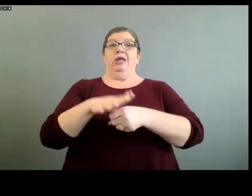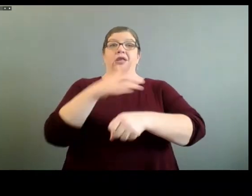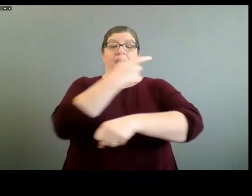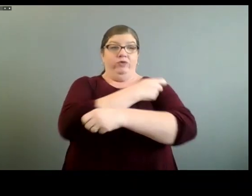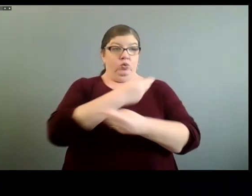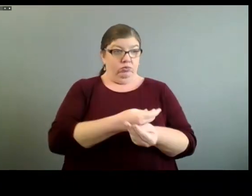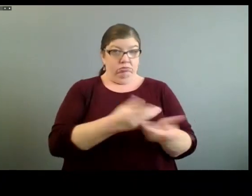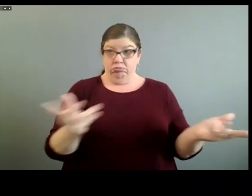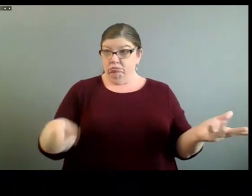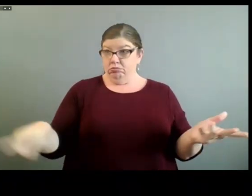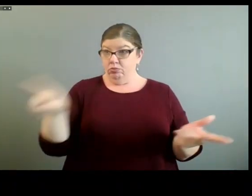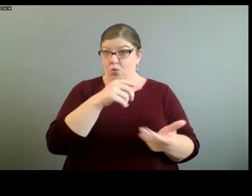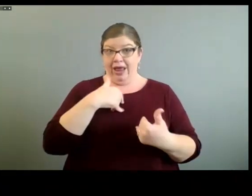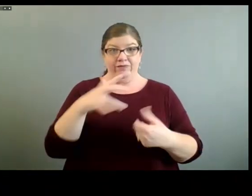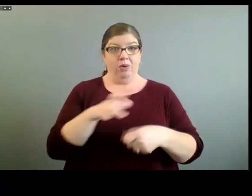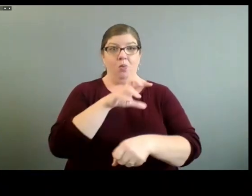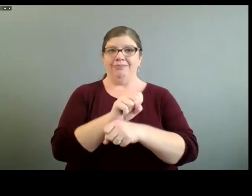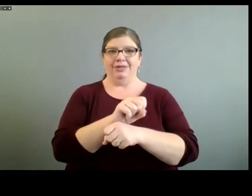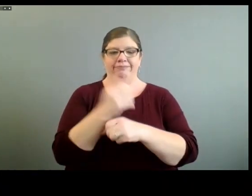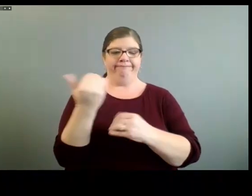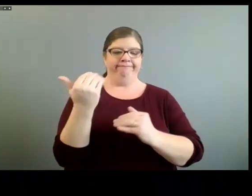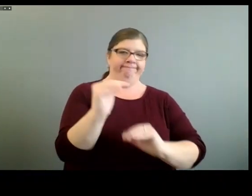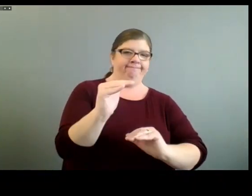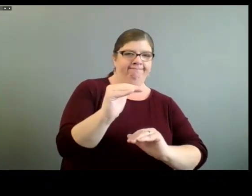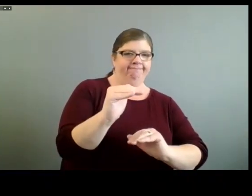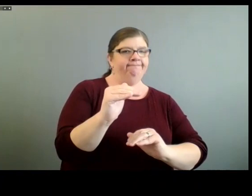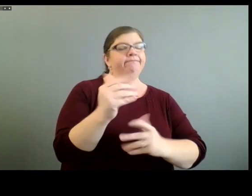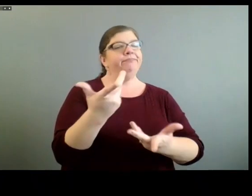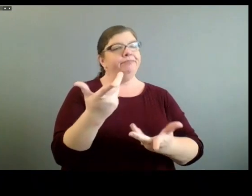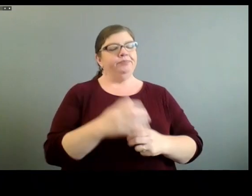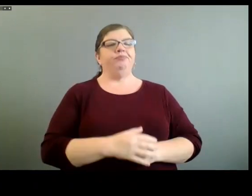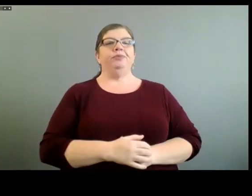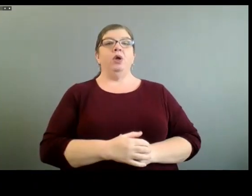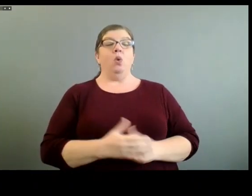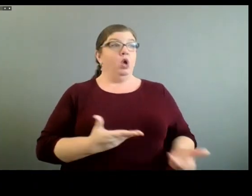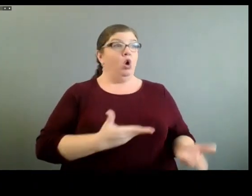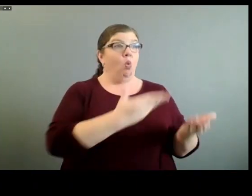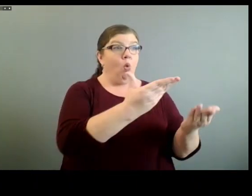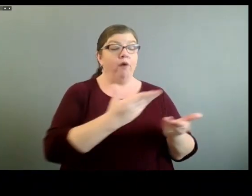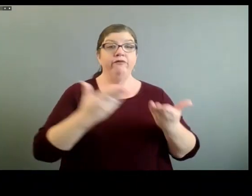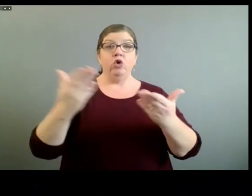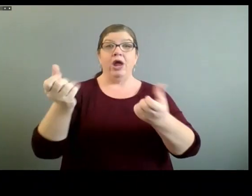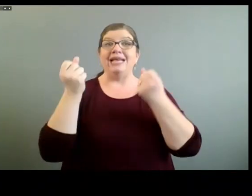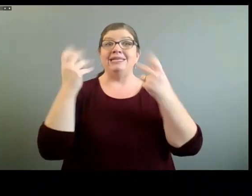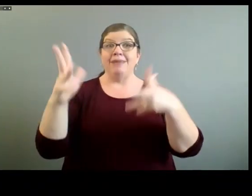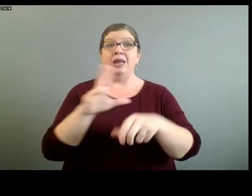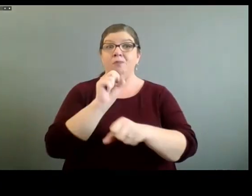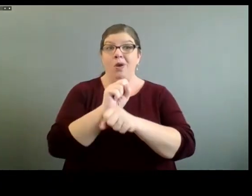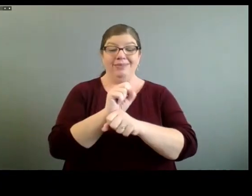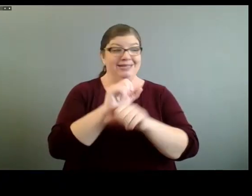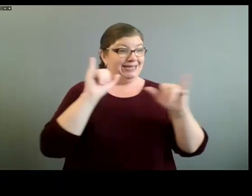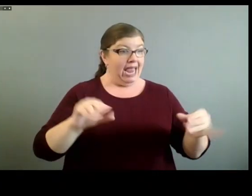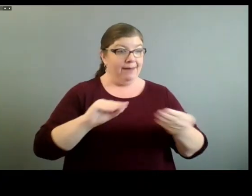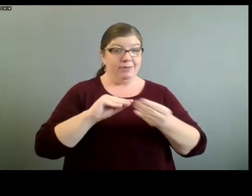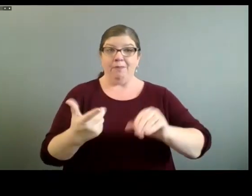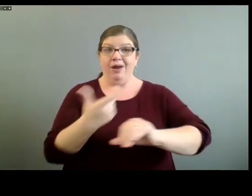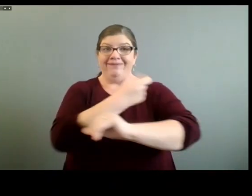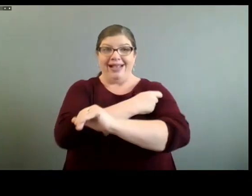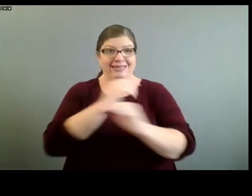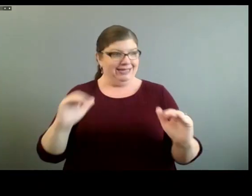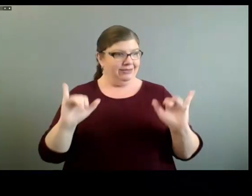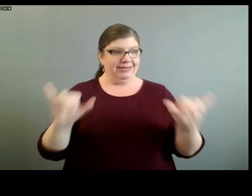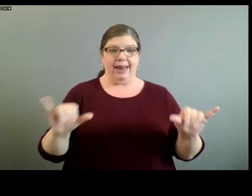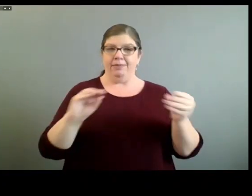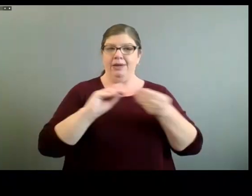those who have appointments. And we offer as many appointments as we have vaccine available.